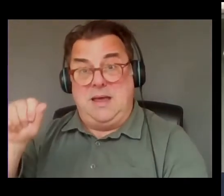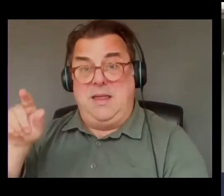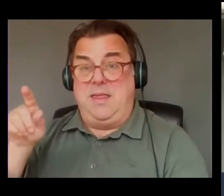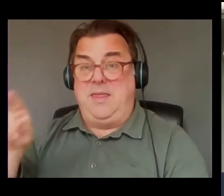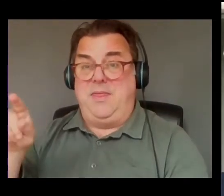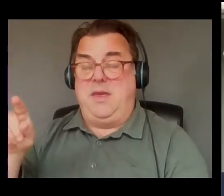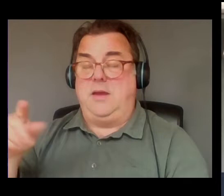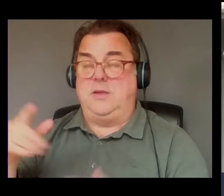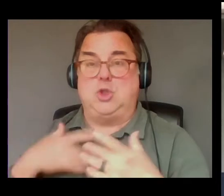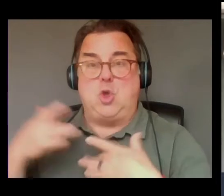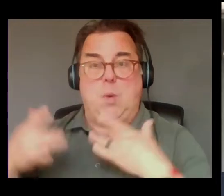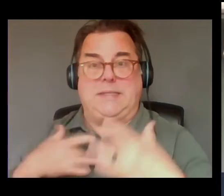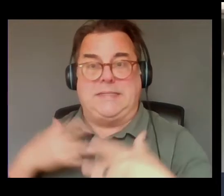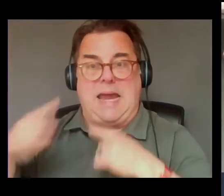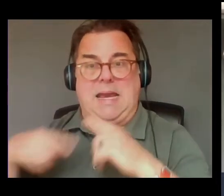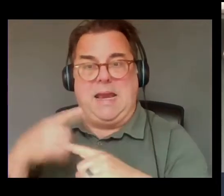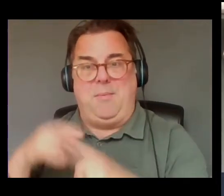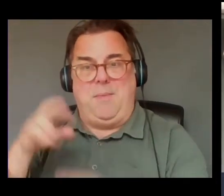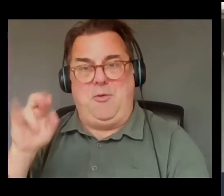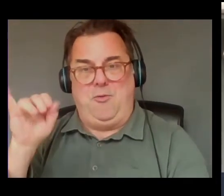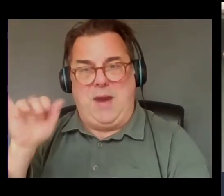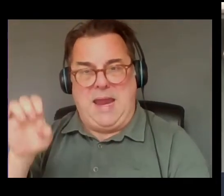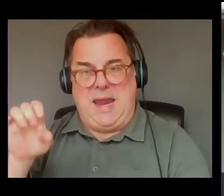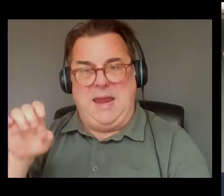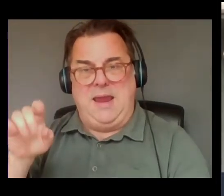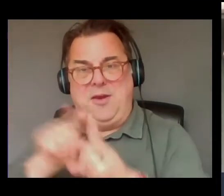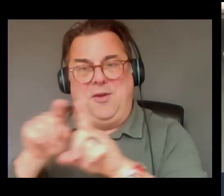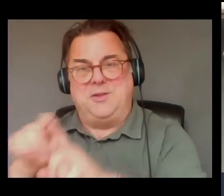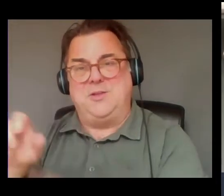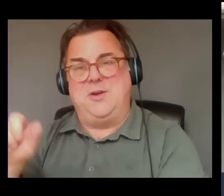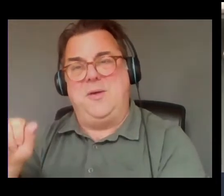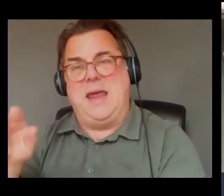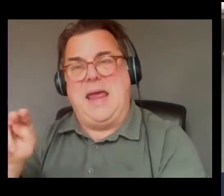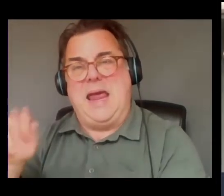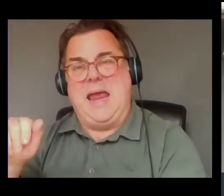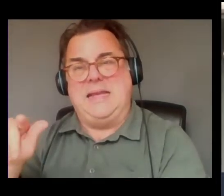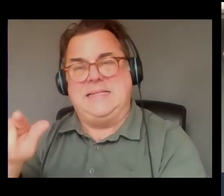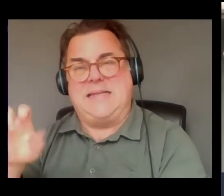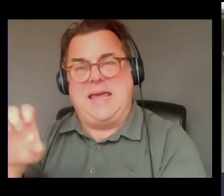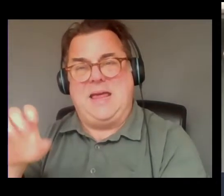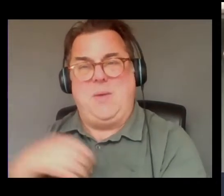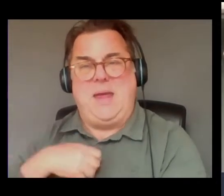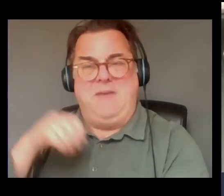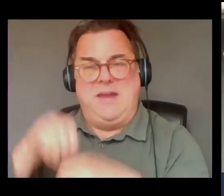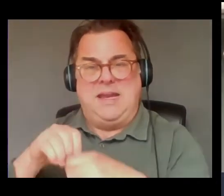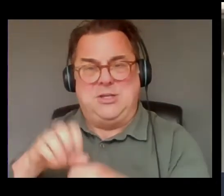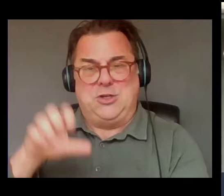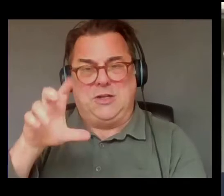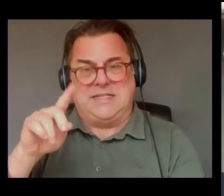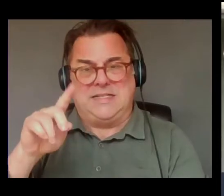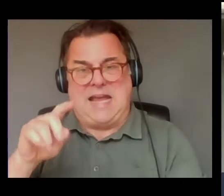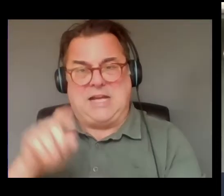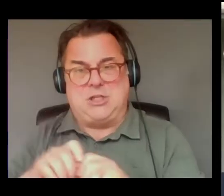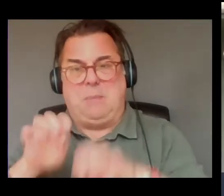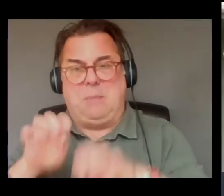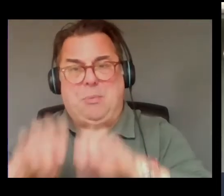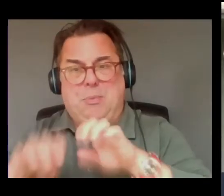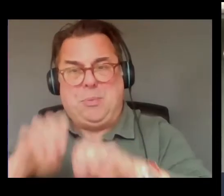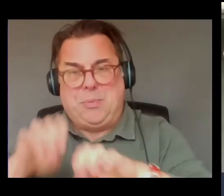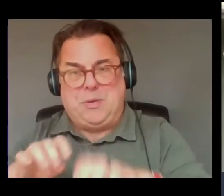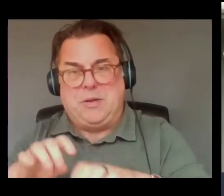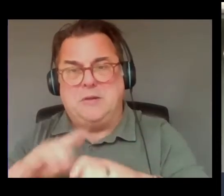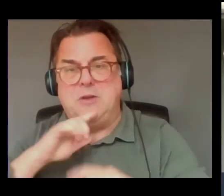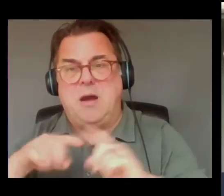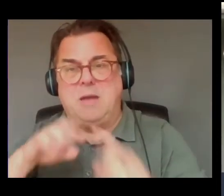much excitement around Ray and Anyscale. Like, I know we've got like an internal Slack channel that's just of like Ray interest, and there's just so much buzz